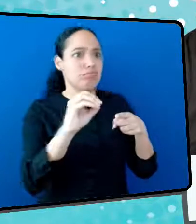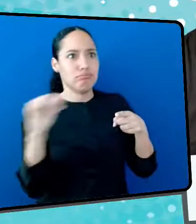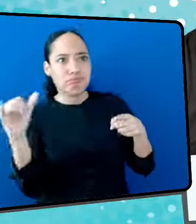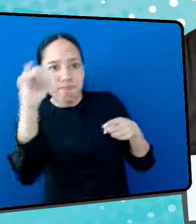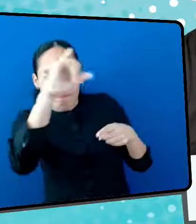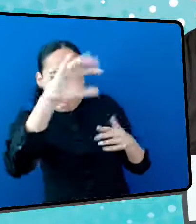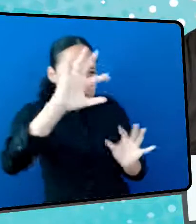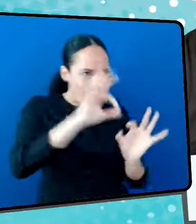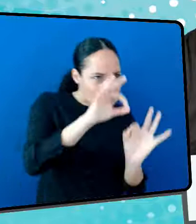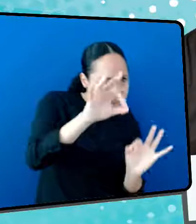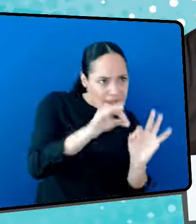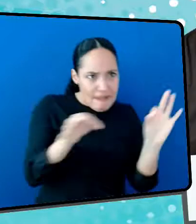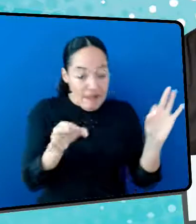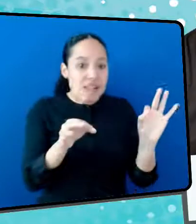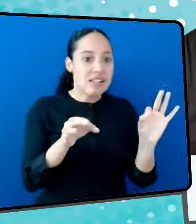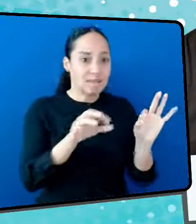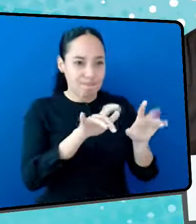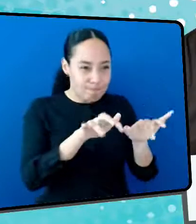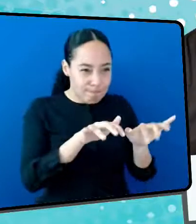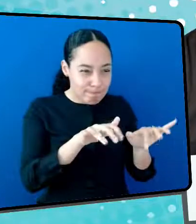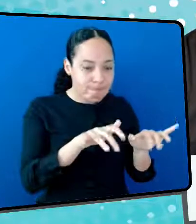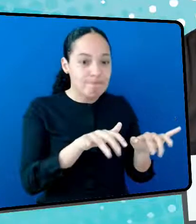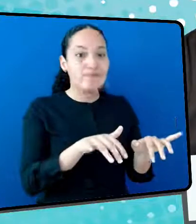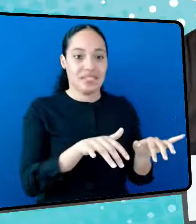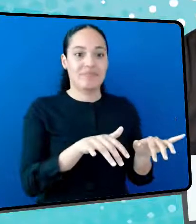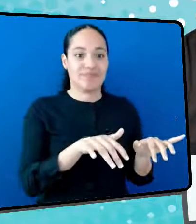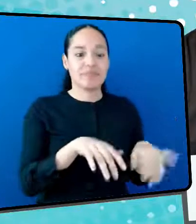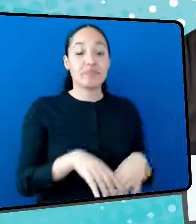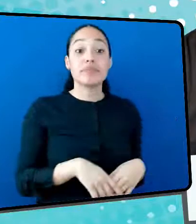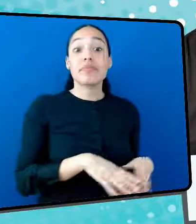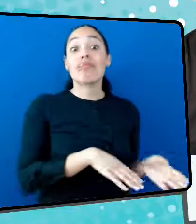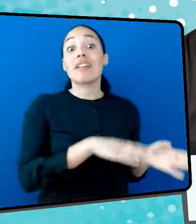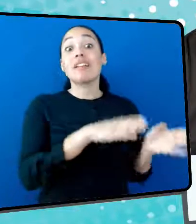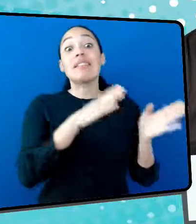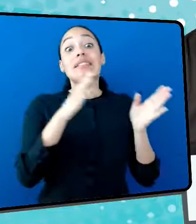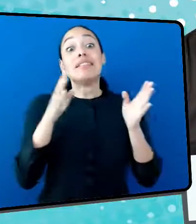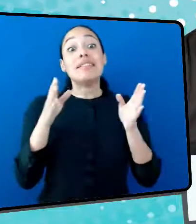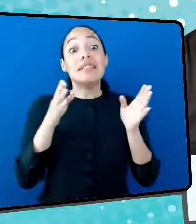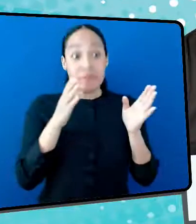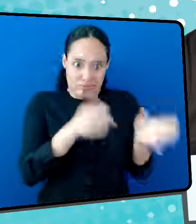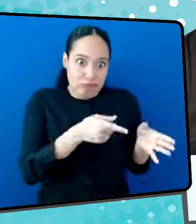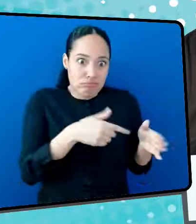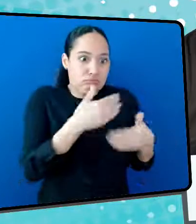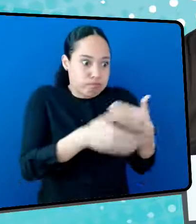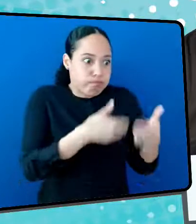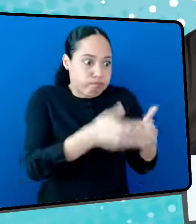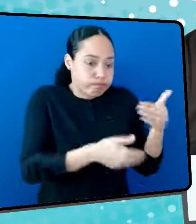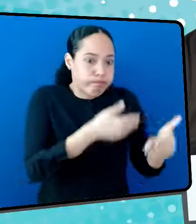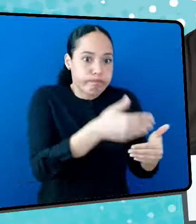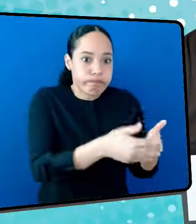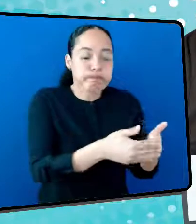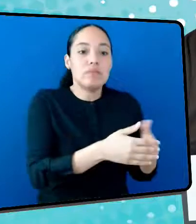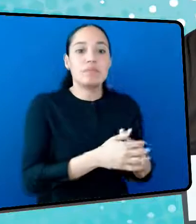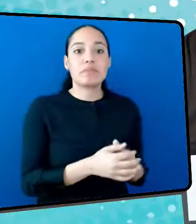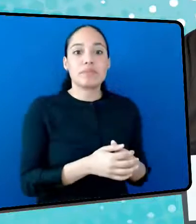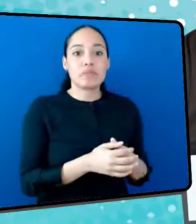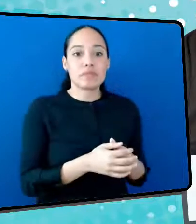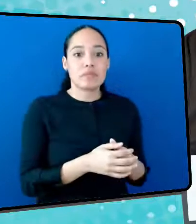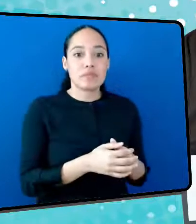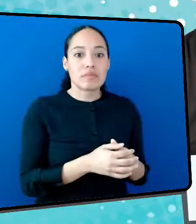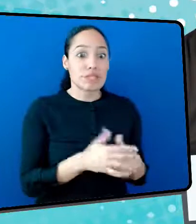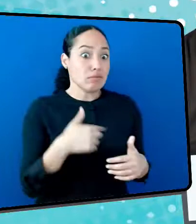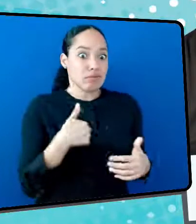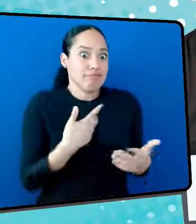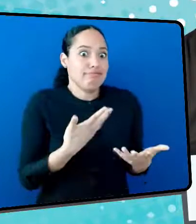fun. Doing aerodynamics, and then because I was doing that, did a lot of work with Formula One teams. It was a lot of fun. A lot of